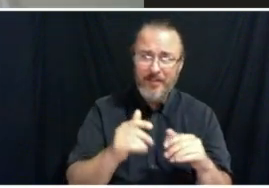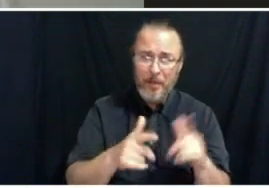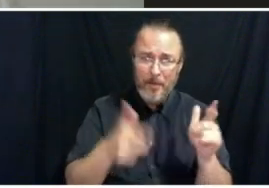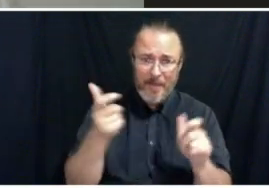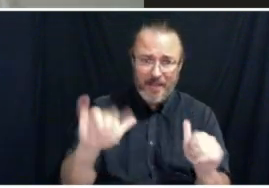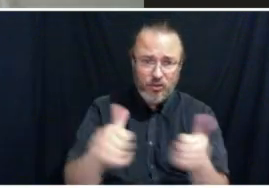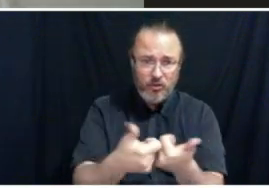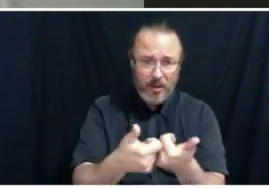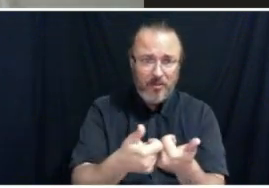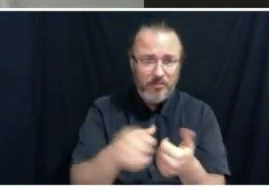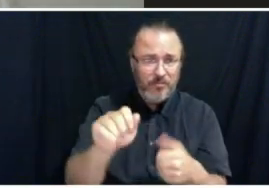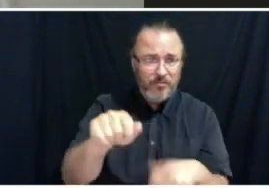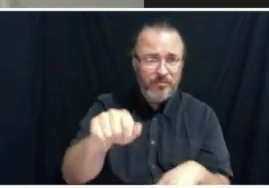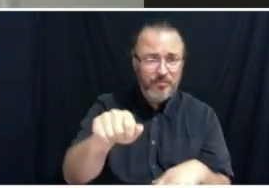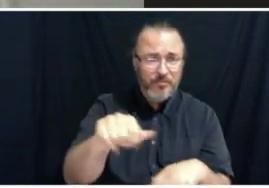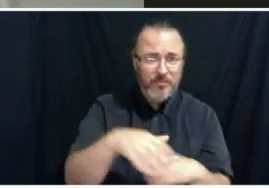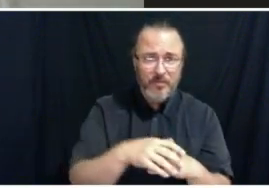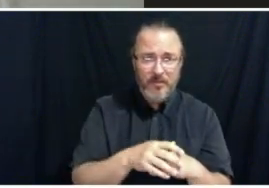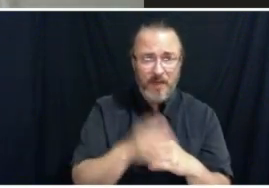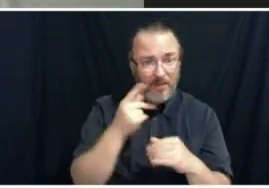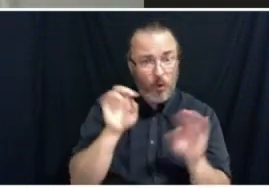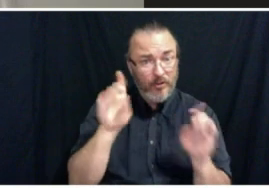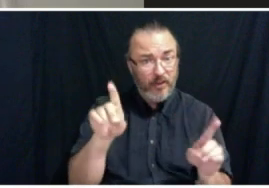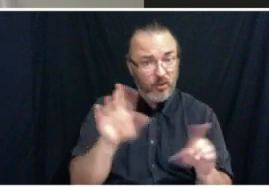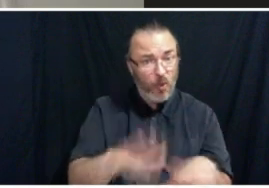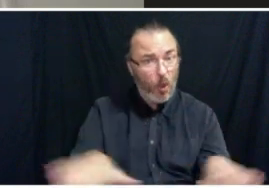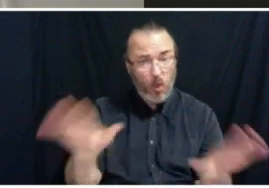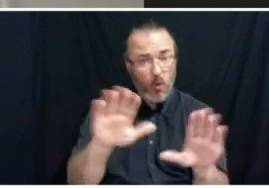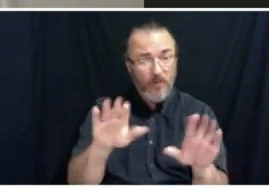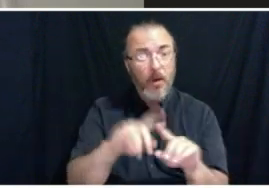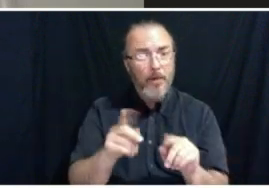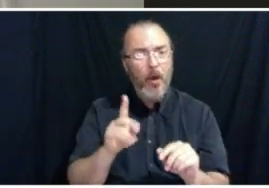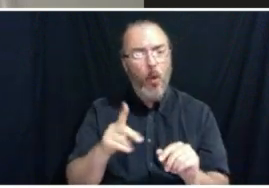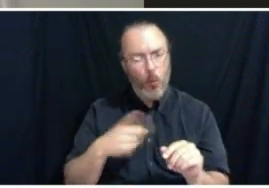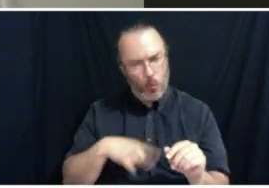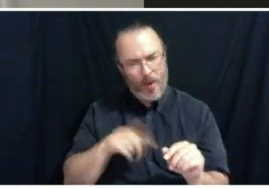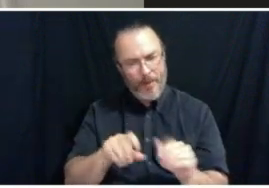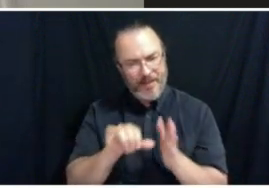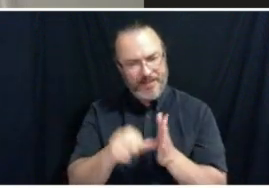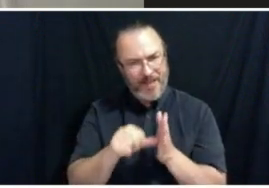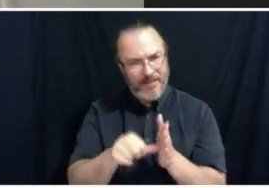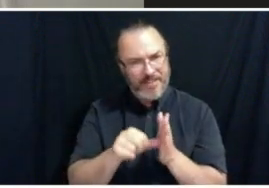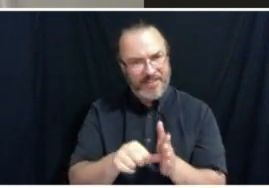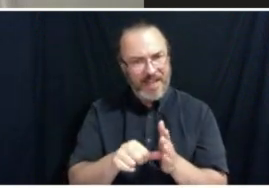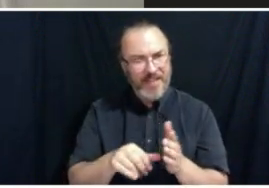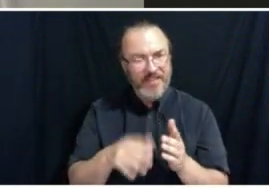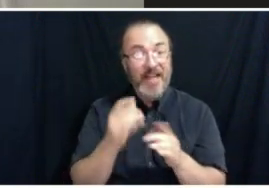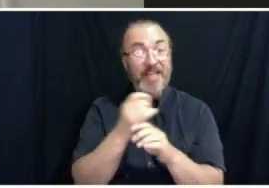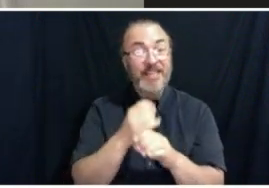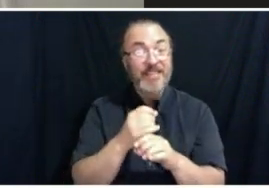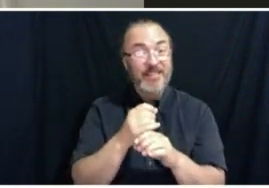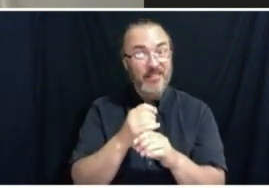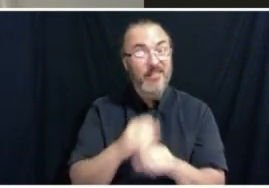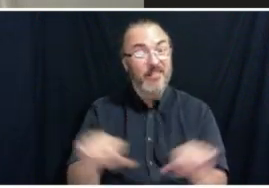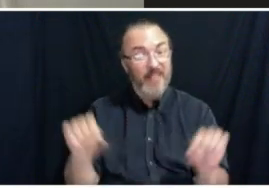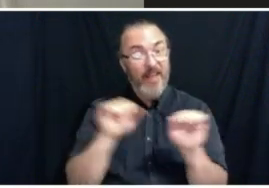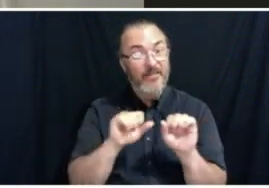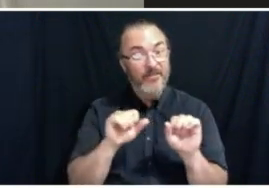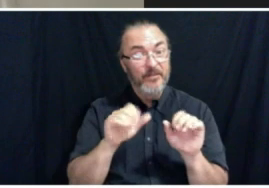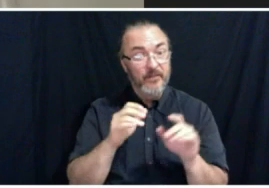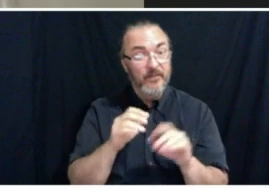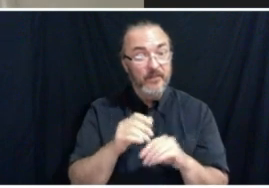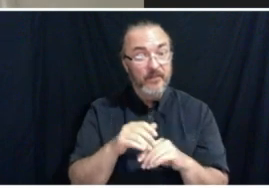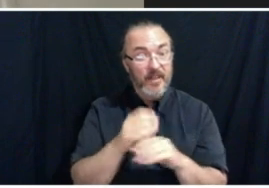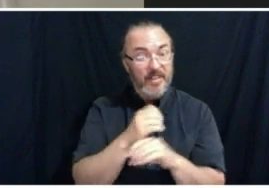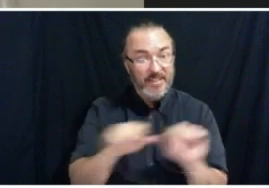order for education. So that's why we need to emphasize this campaign of Safer Future, in which all international organizations